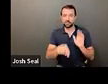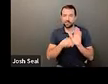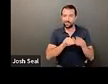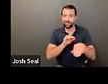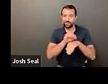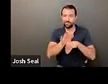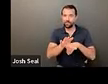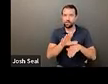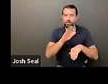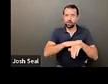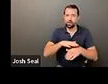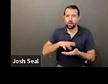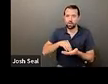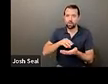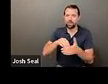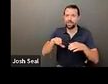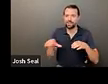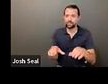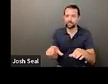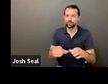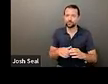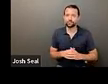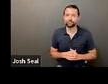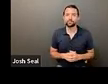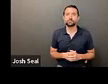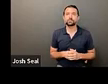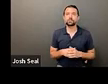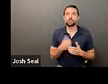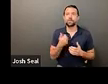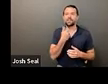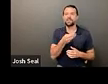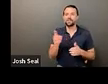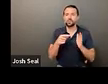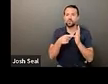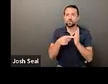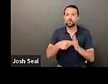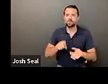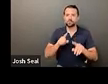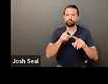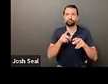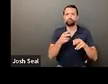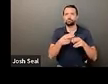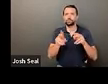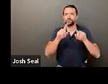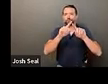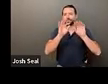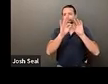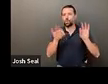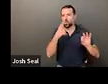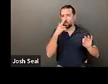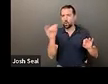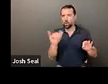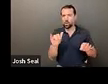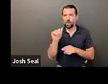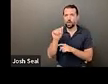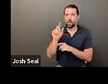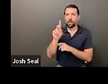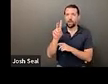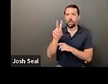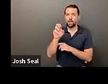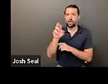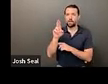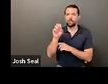little clip of the form. And then it defines what adverse effect is. And then it tells you very specifically